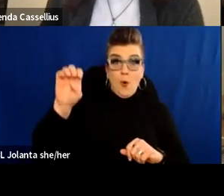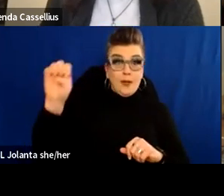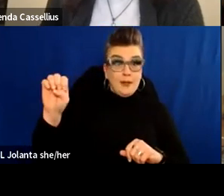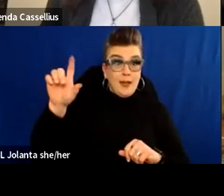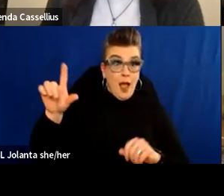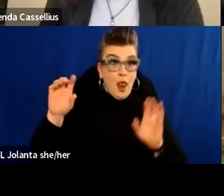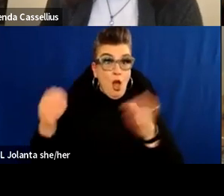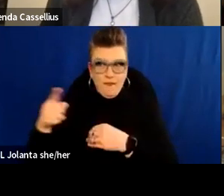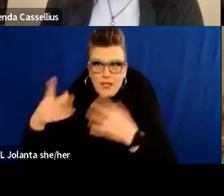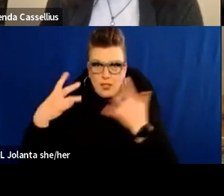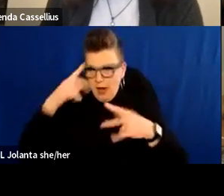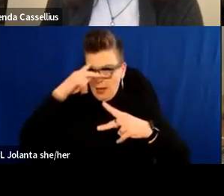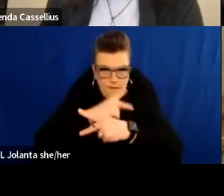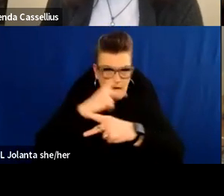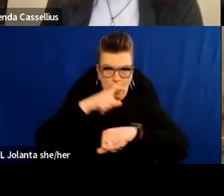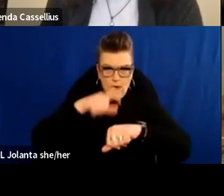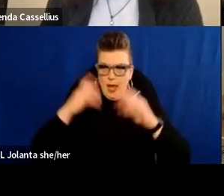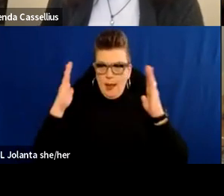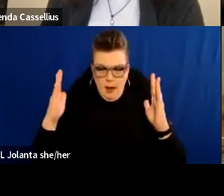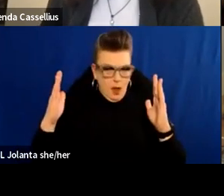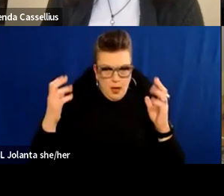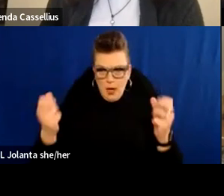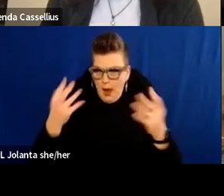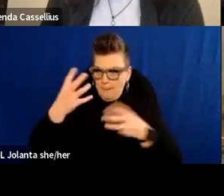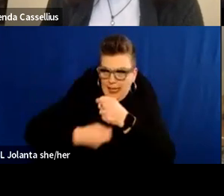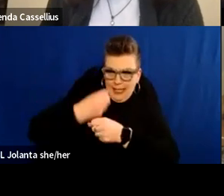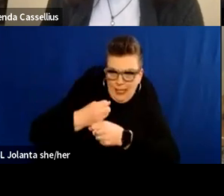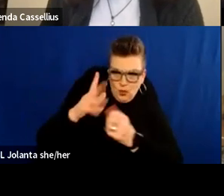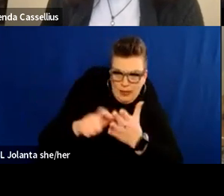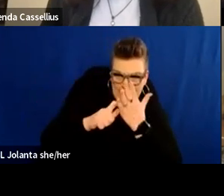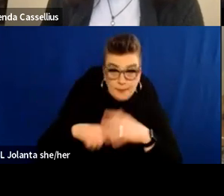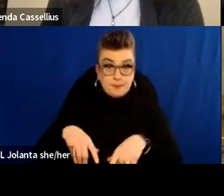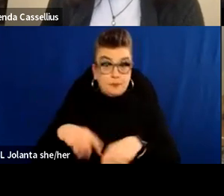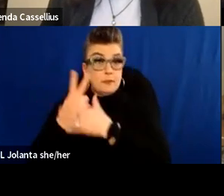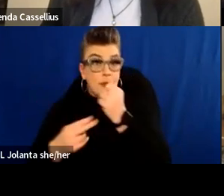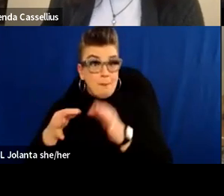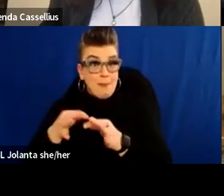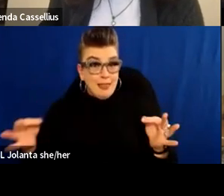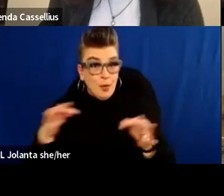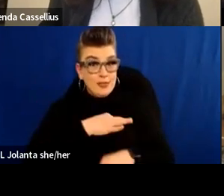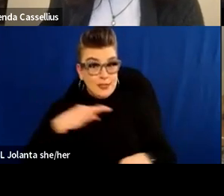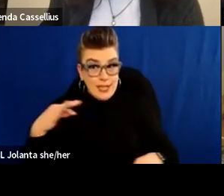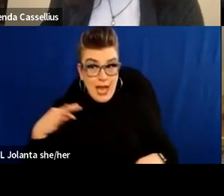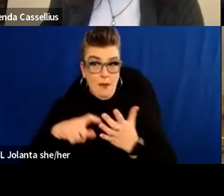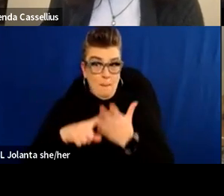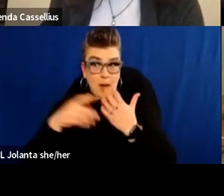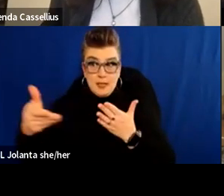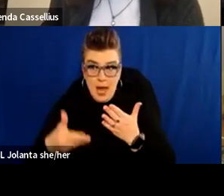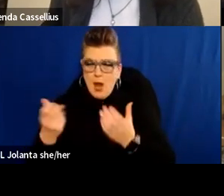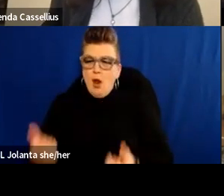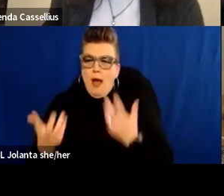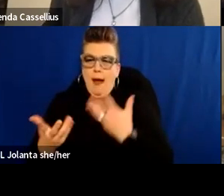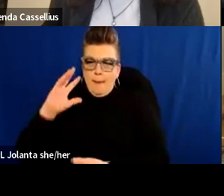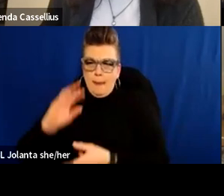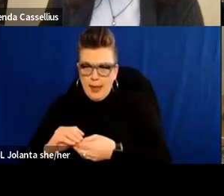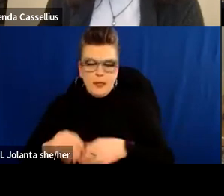we would actually get there and how many years it would take and then the bilingual staff that we would need to hire to be able to do that the